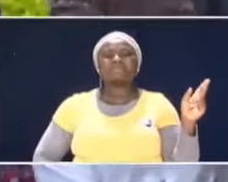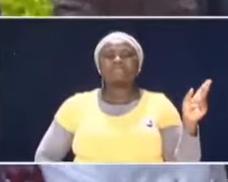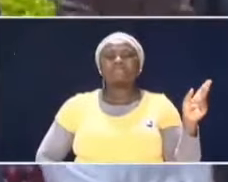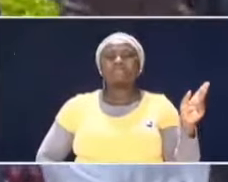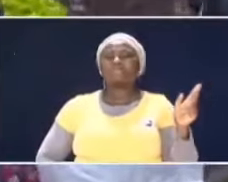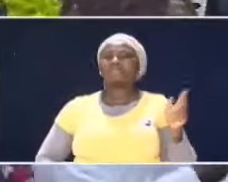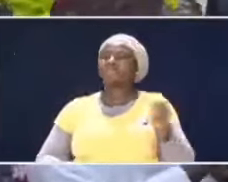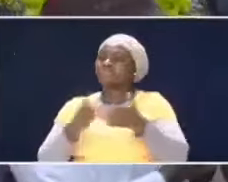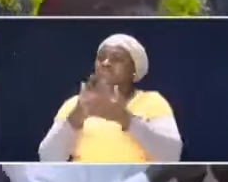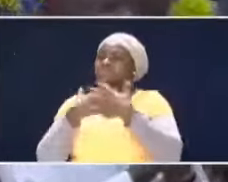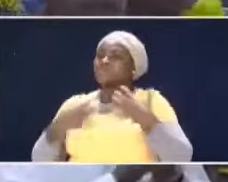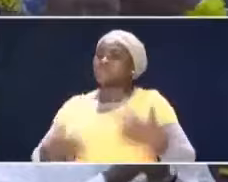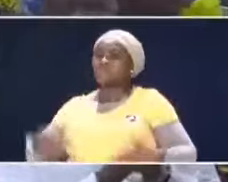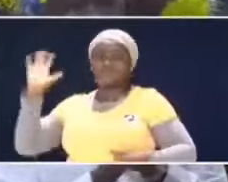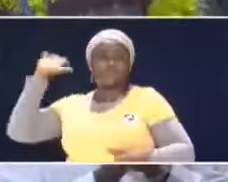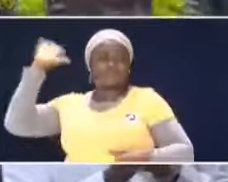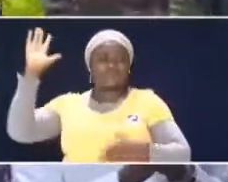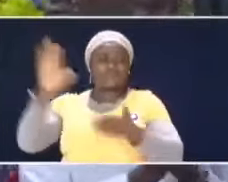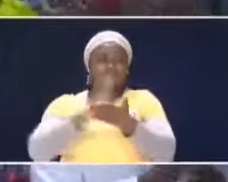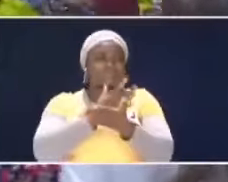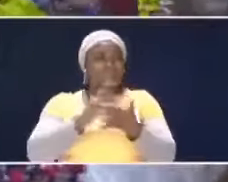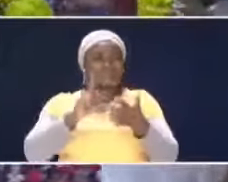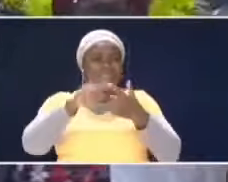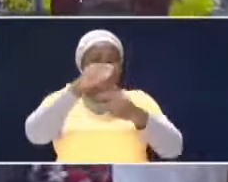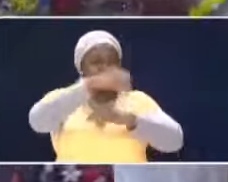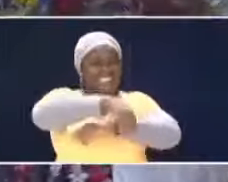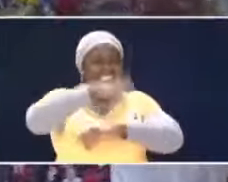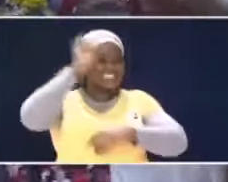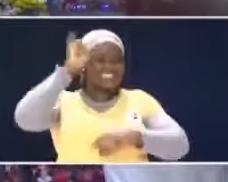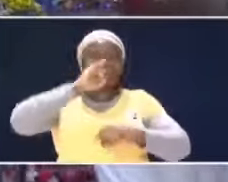and somebody will sing tonight. He's alive.